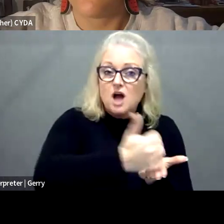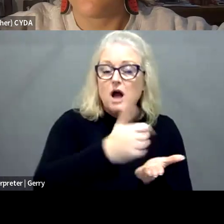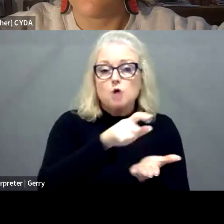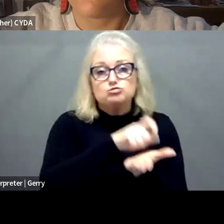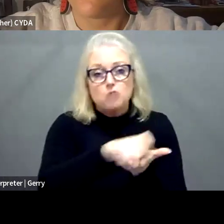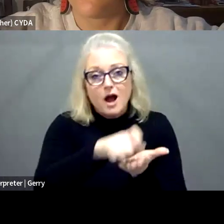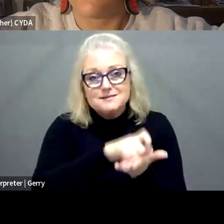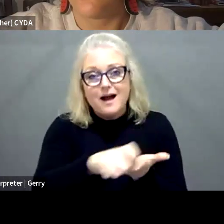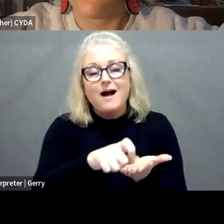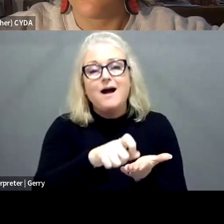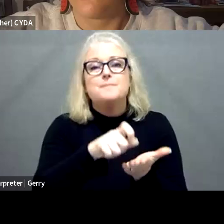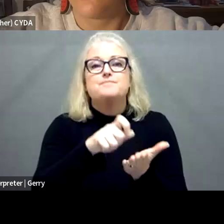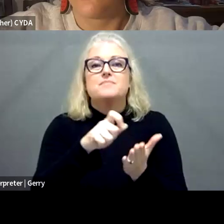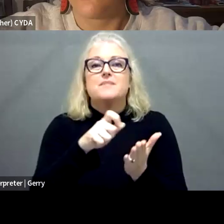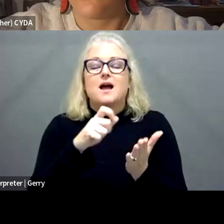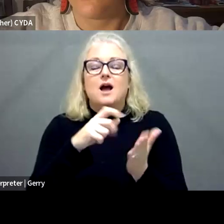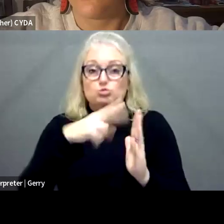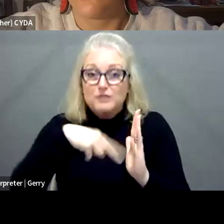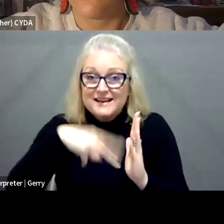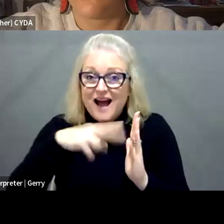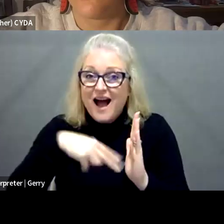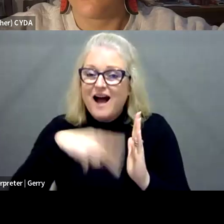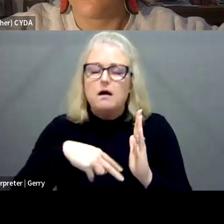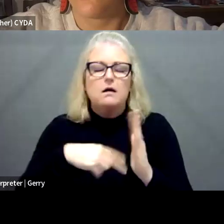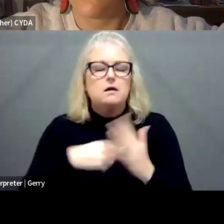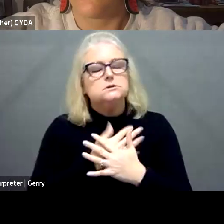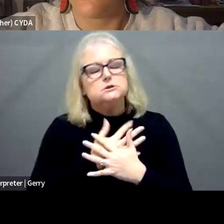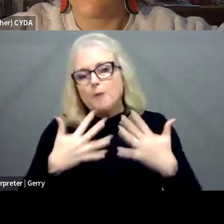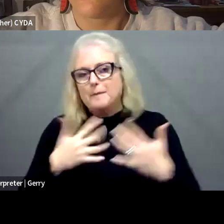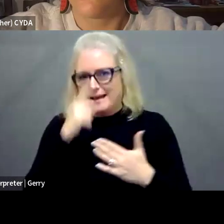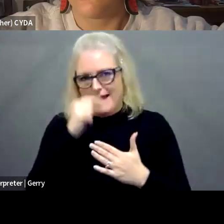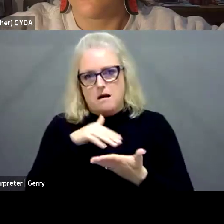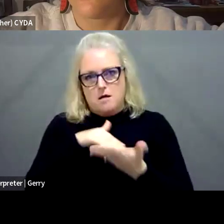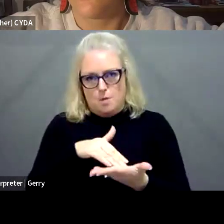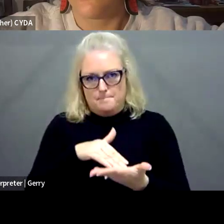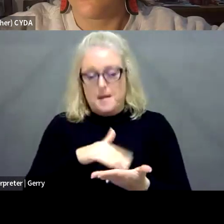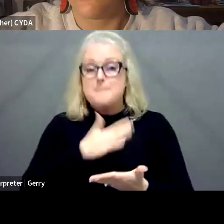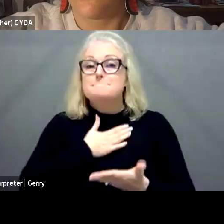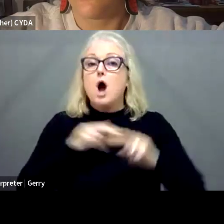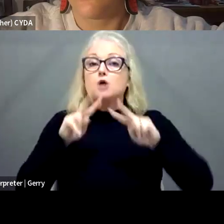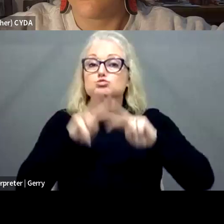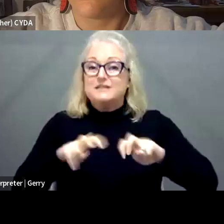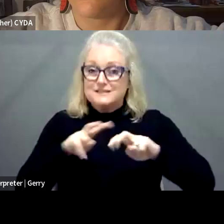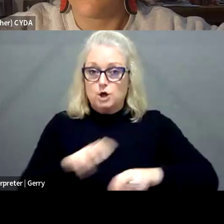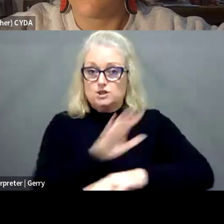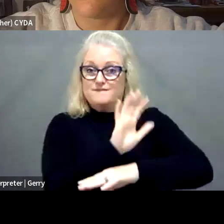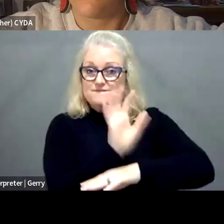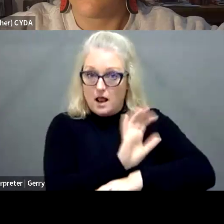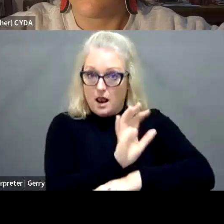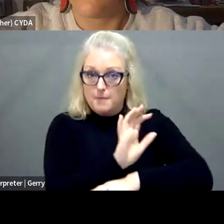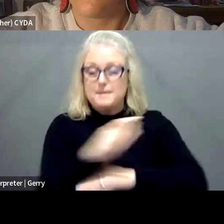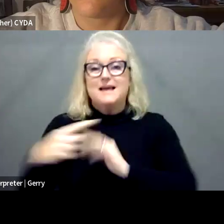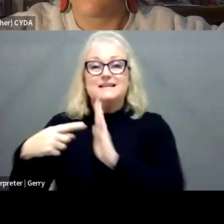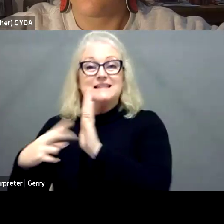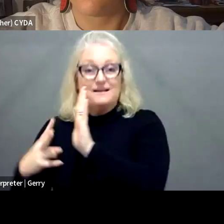readers can do as well. So what I've seen in my research on film and television is that generally,